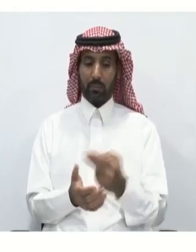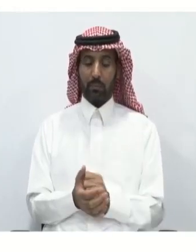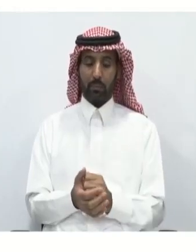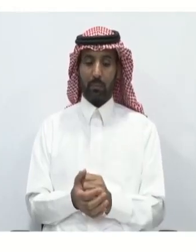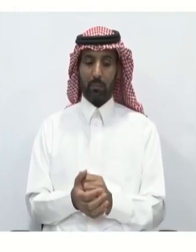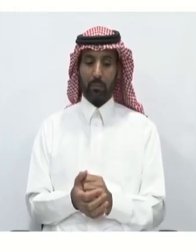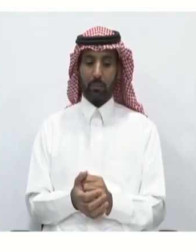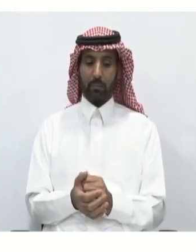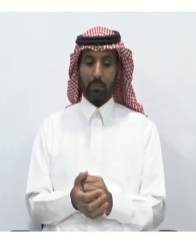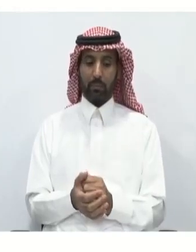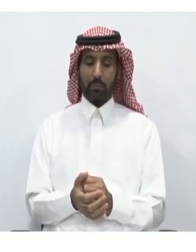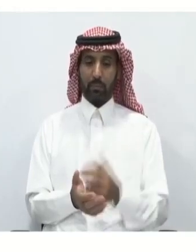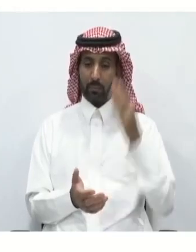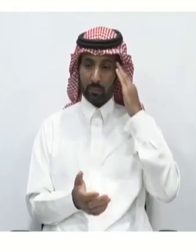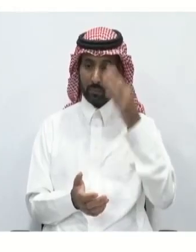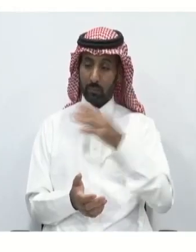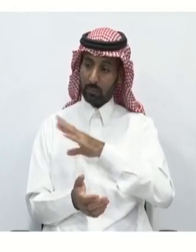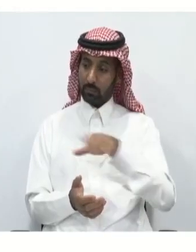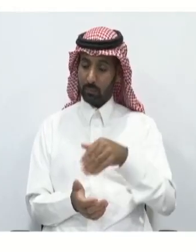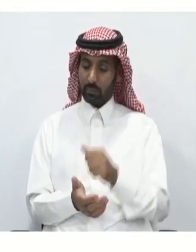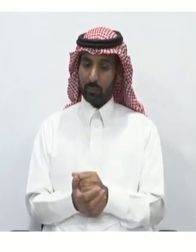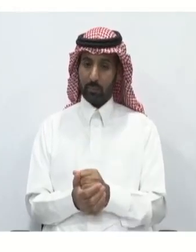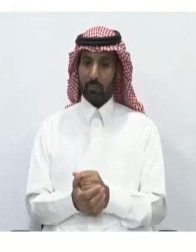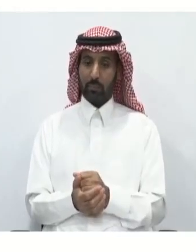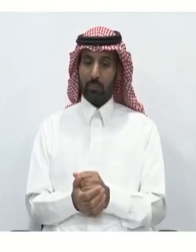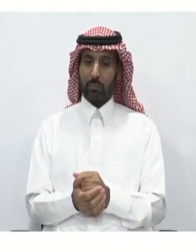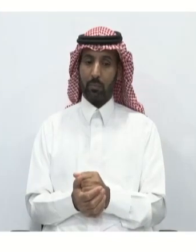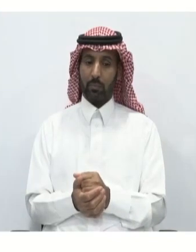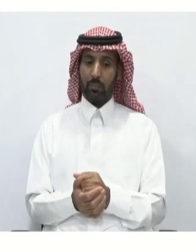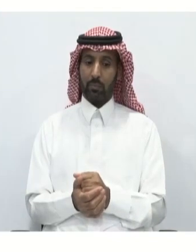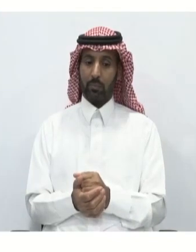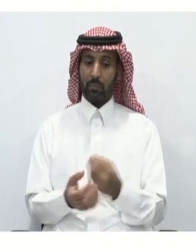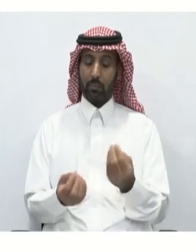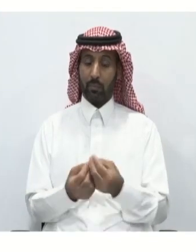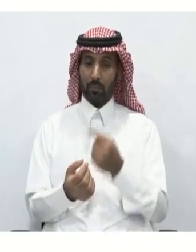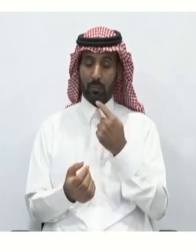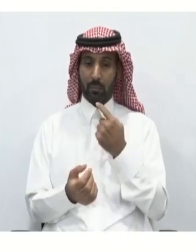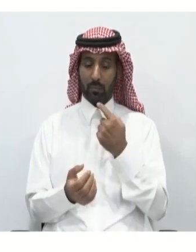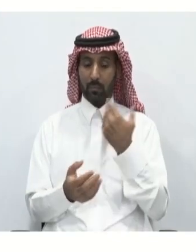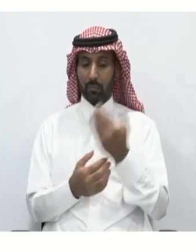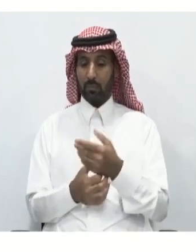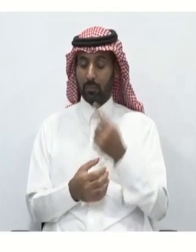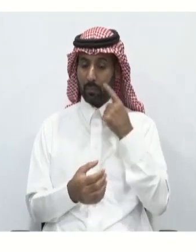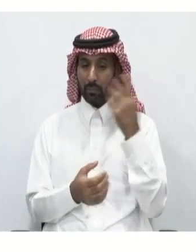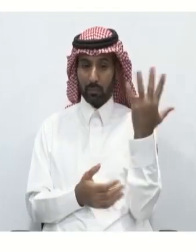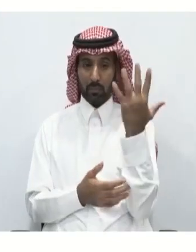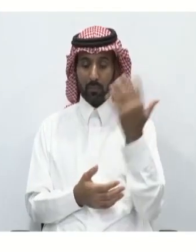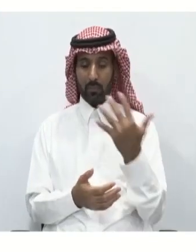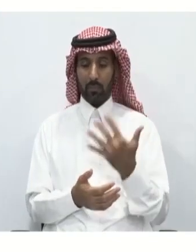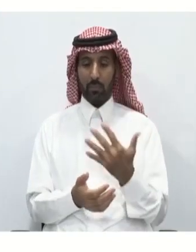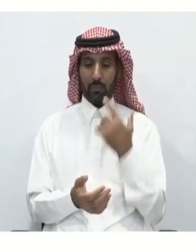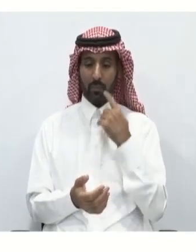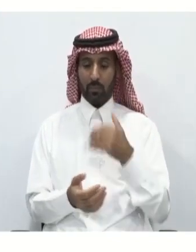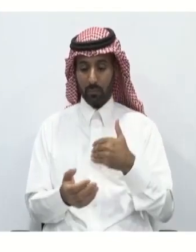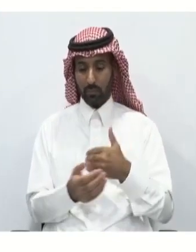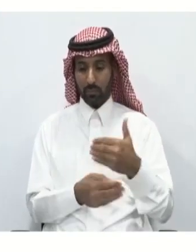read together. Hi, alls. All's well here. We're at the edge of a forest and about a